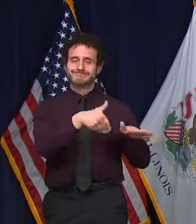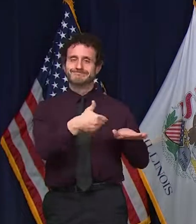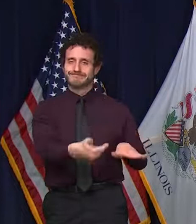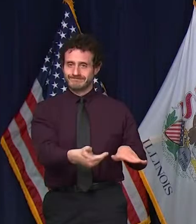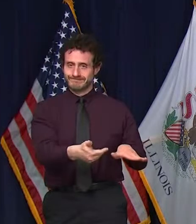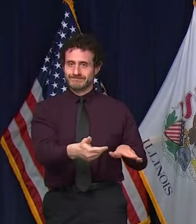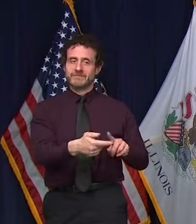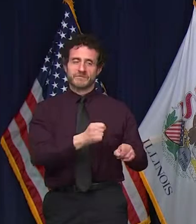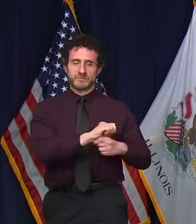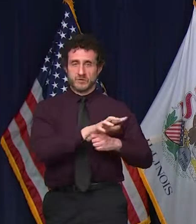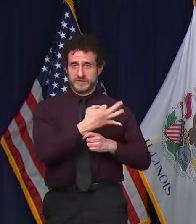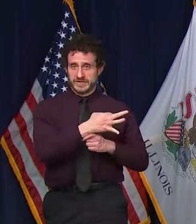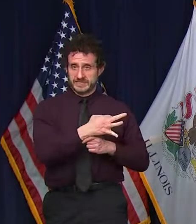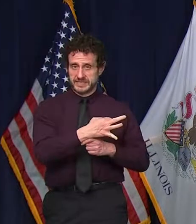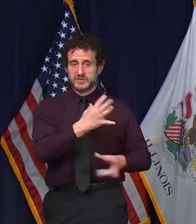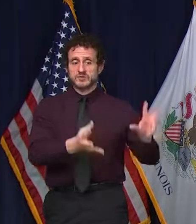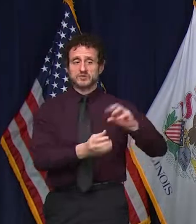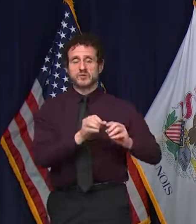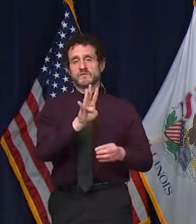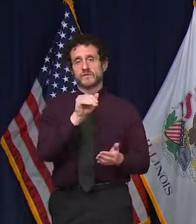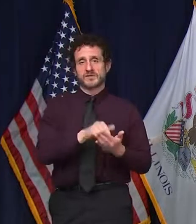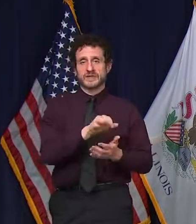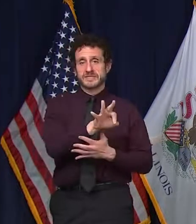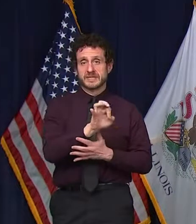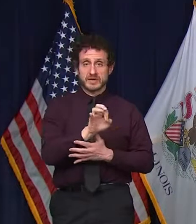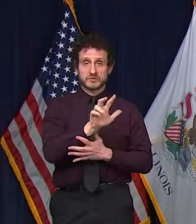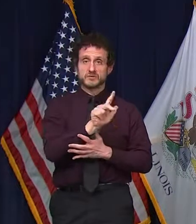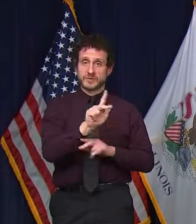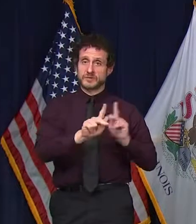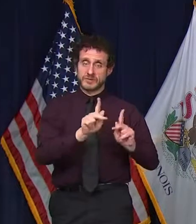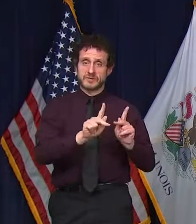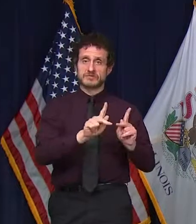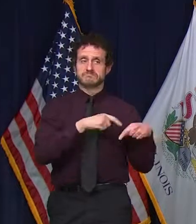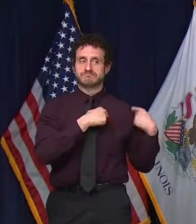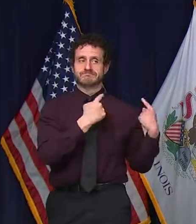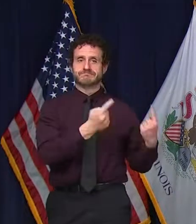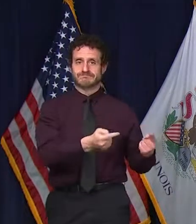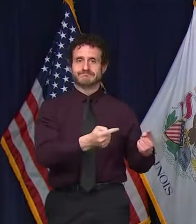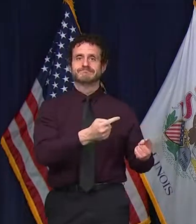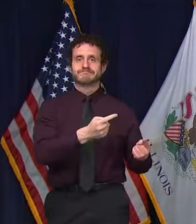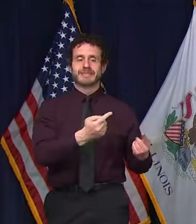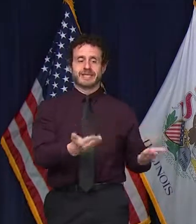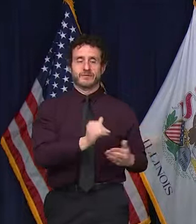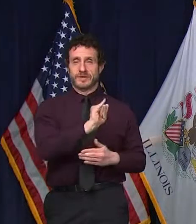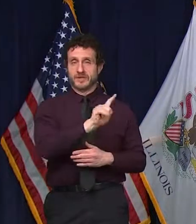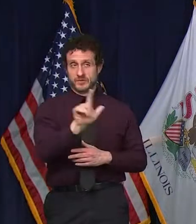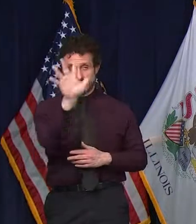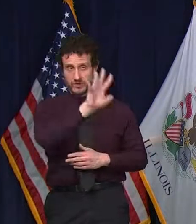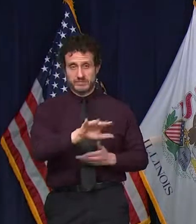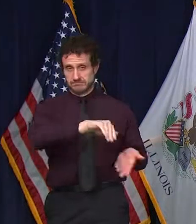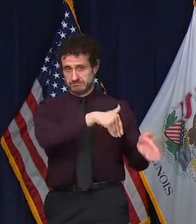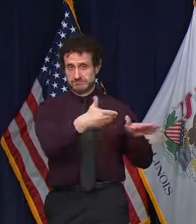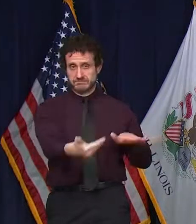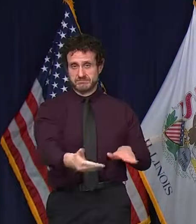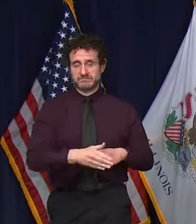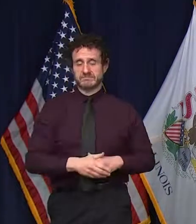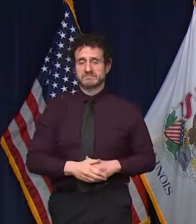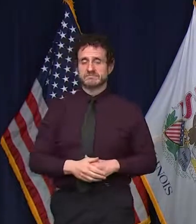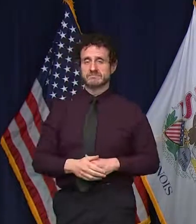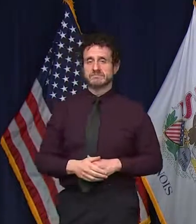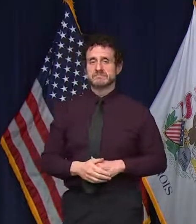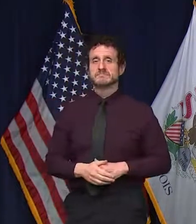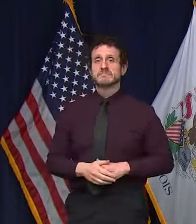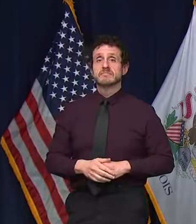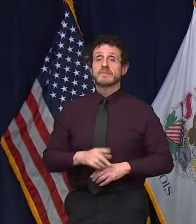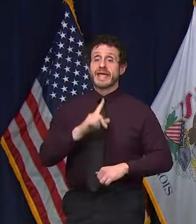for a total of 4,923 deaths. As of last night, and these are actual